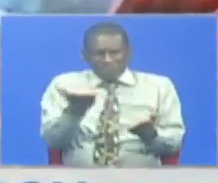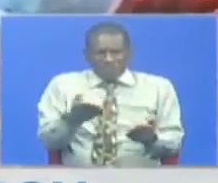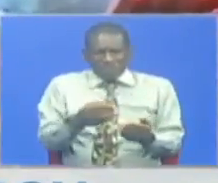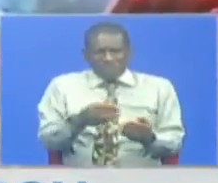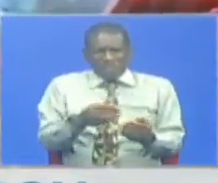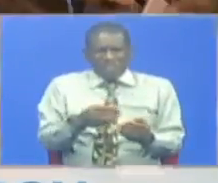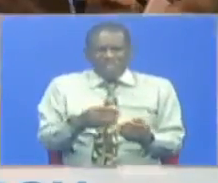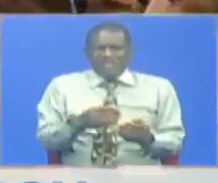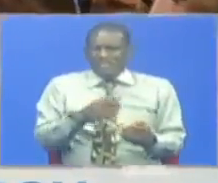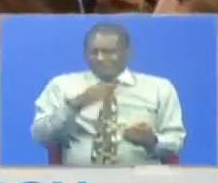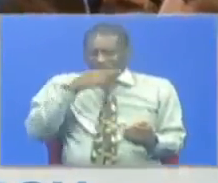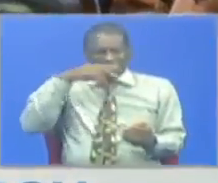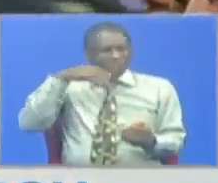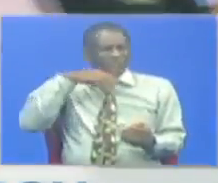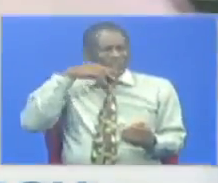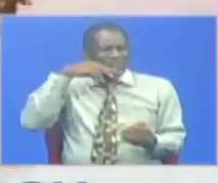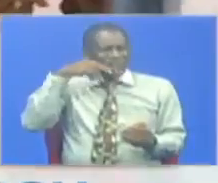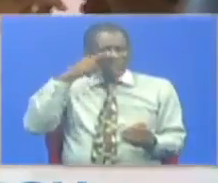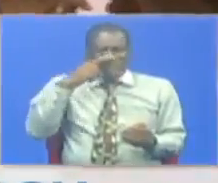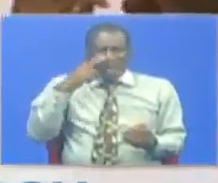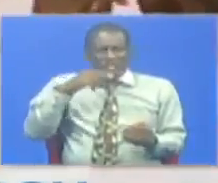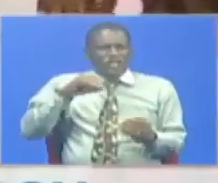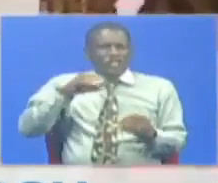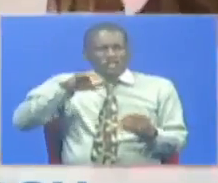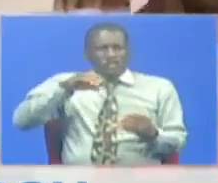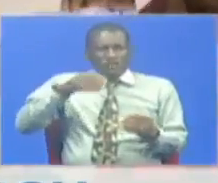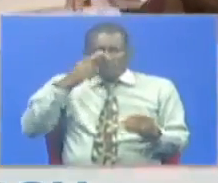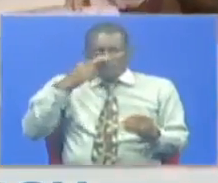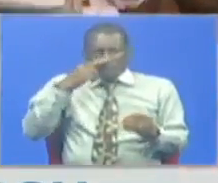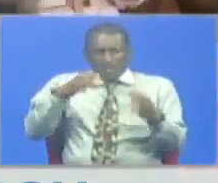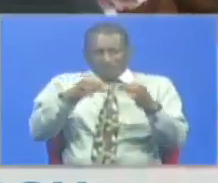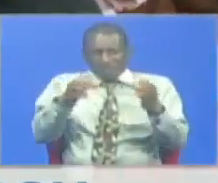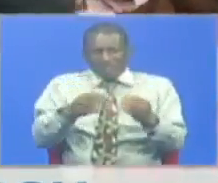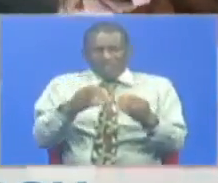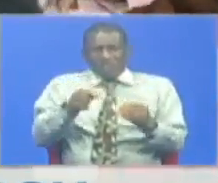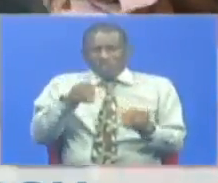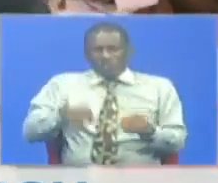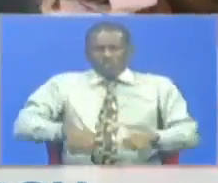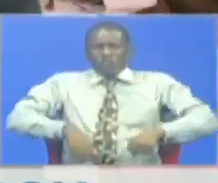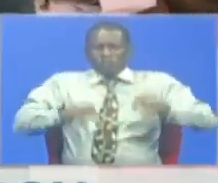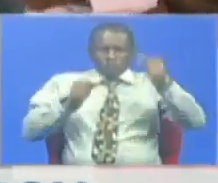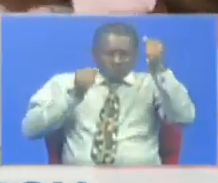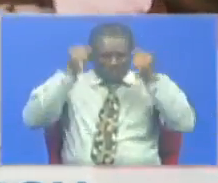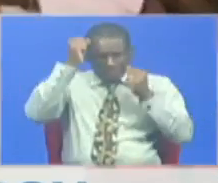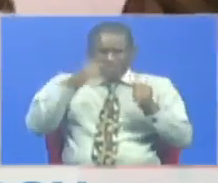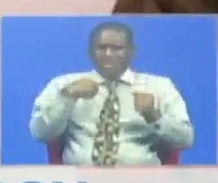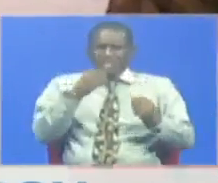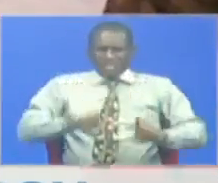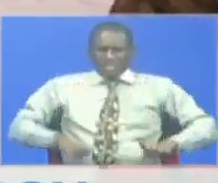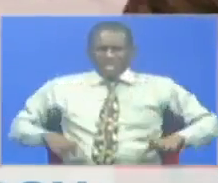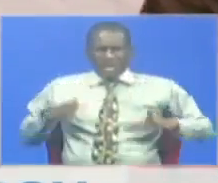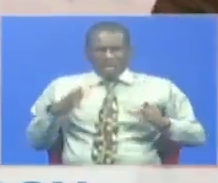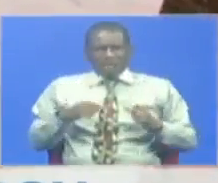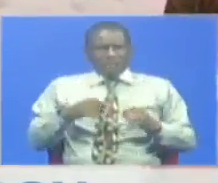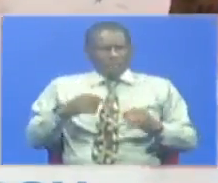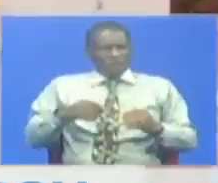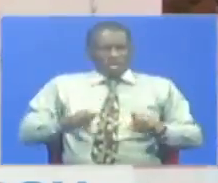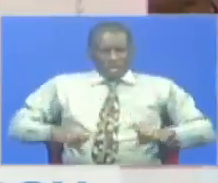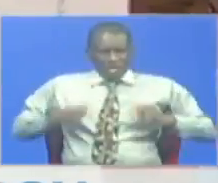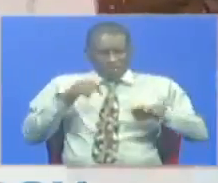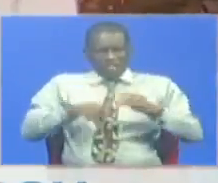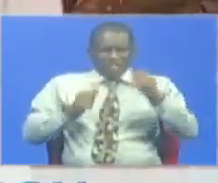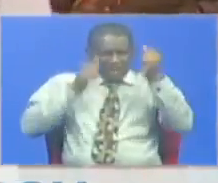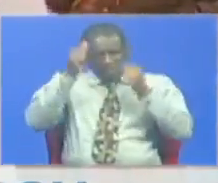very, very deep. For the man of the moment, life in the military would have been difficult were it not for the support of